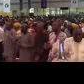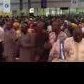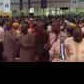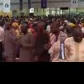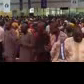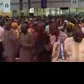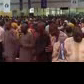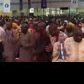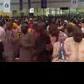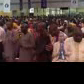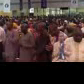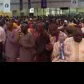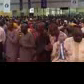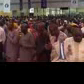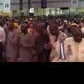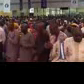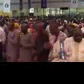Rejoice in that freedom.